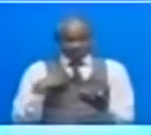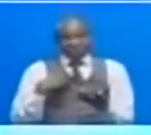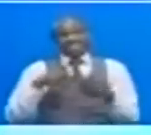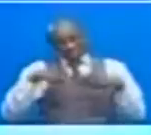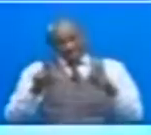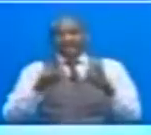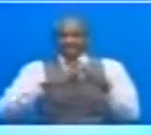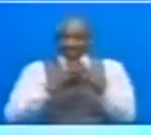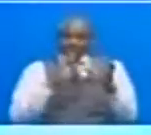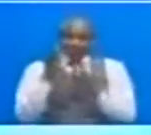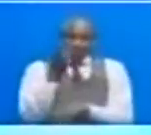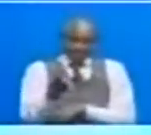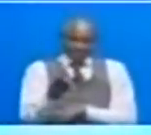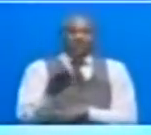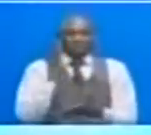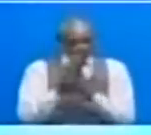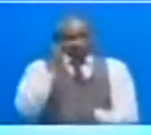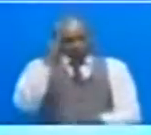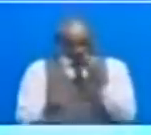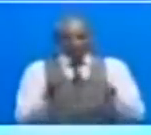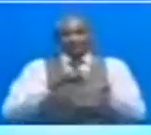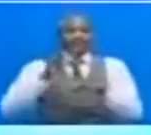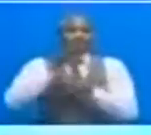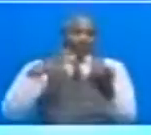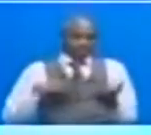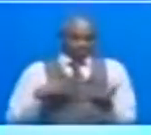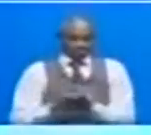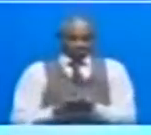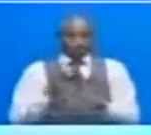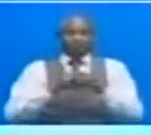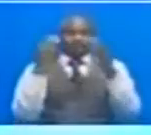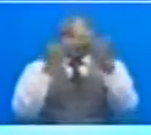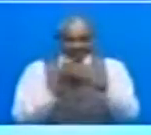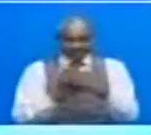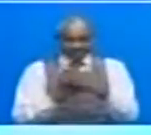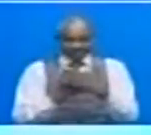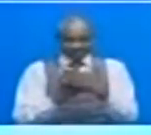Let's start this conversation because it ultimately affects all of us. Have a good night.